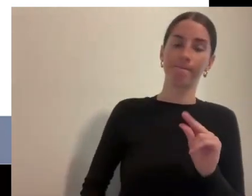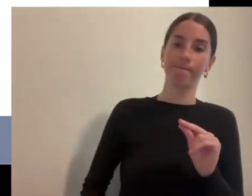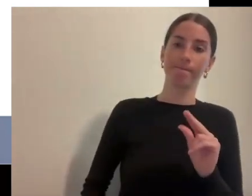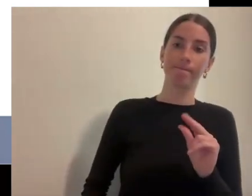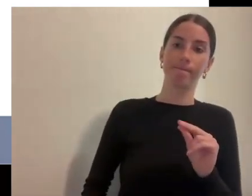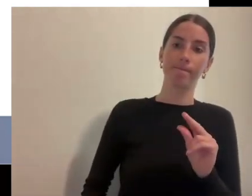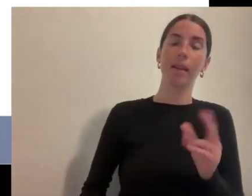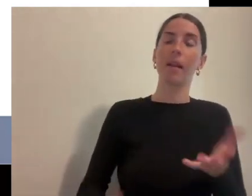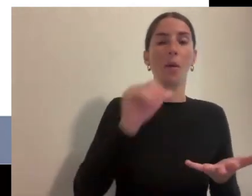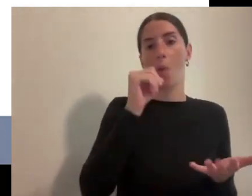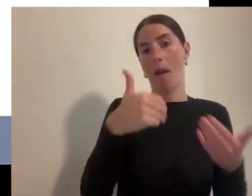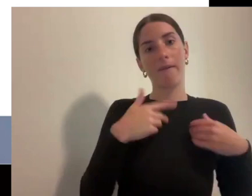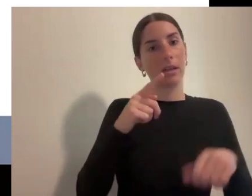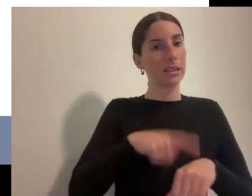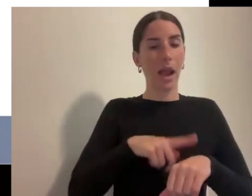won't be able to talk